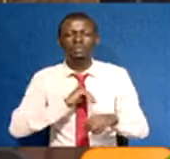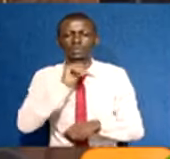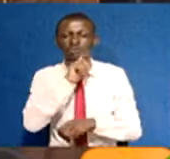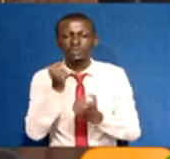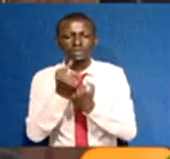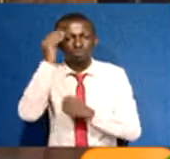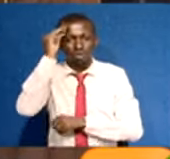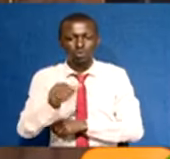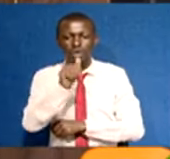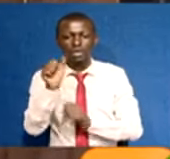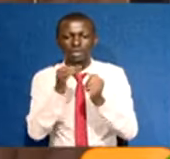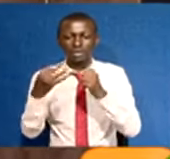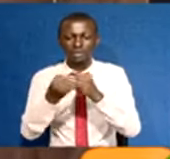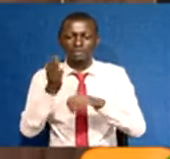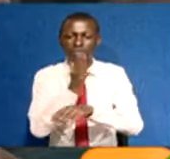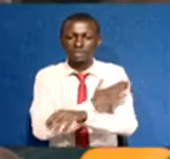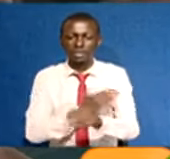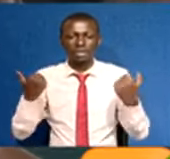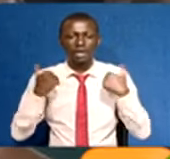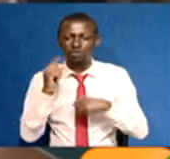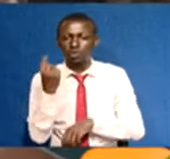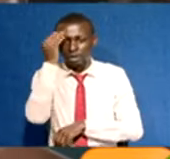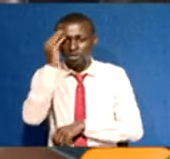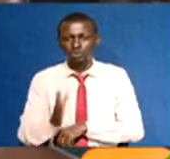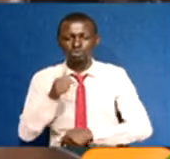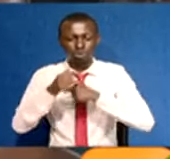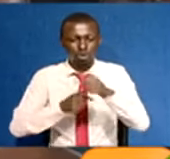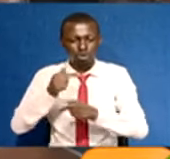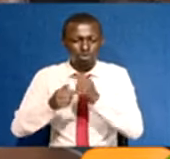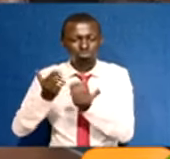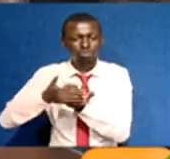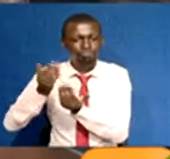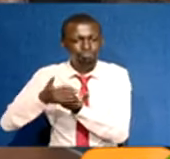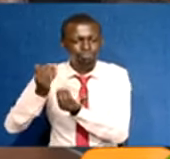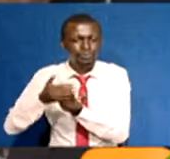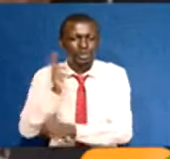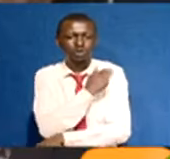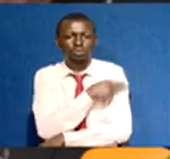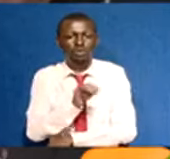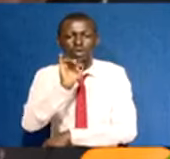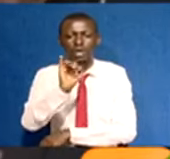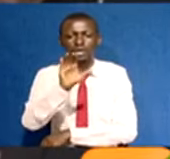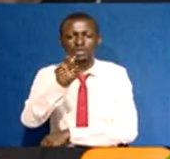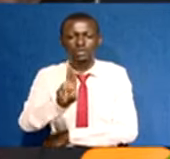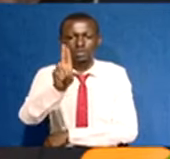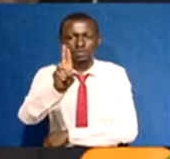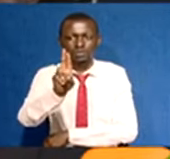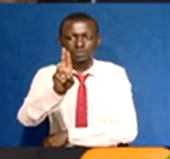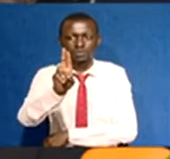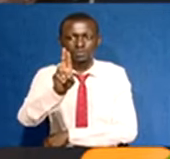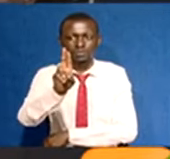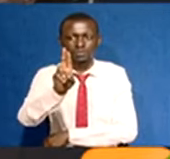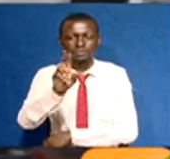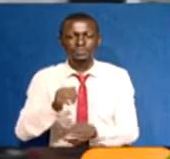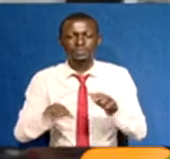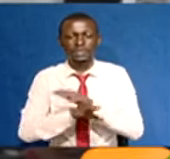lives while 18 others survived. One student continues to fight for their life in the intensive care unit. The spouse of